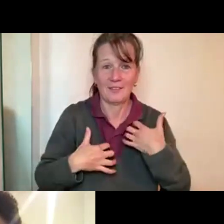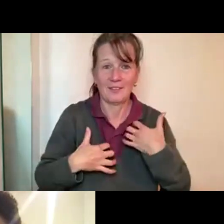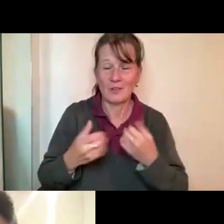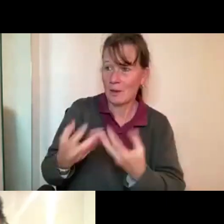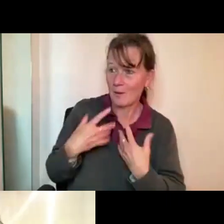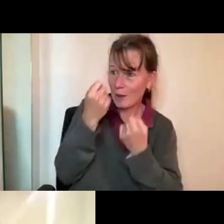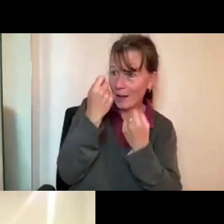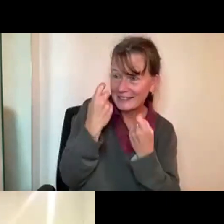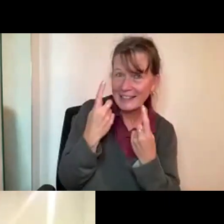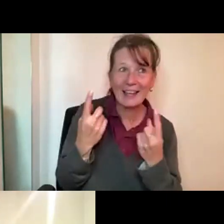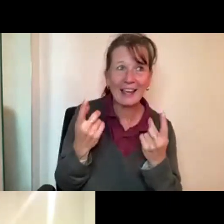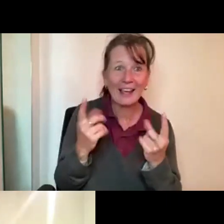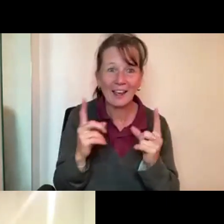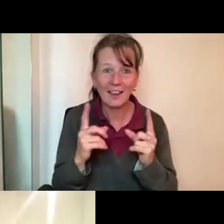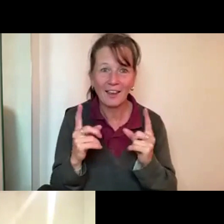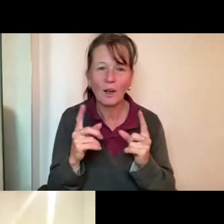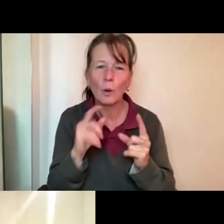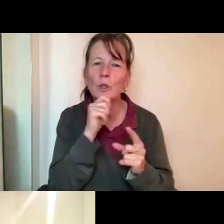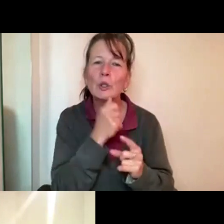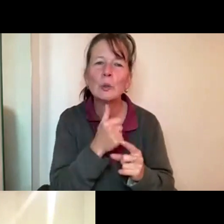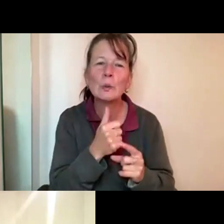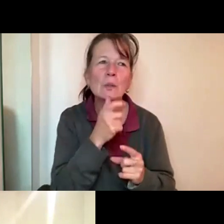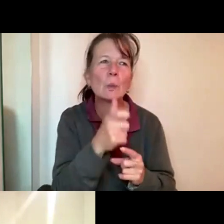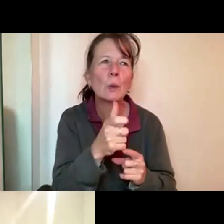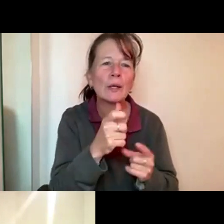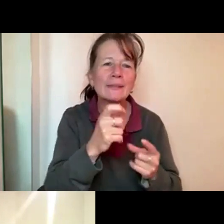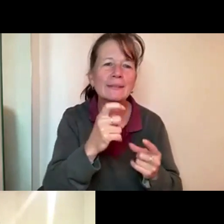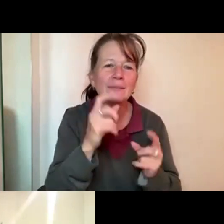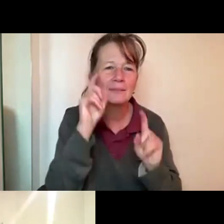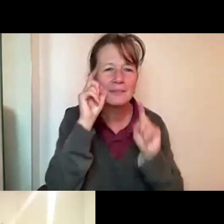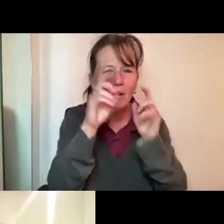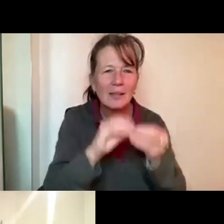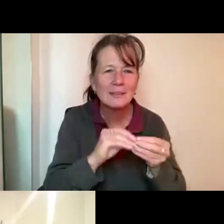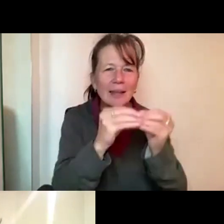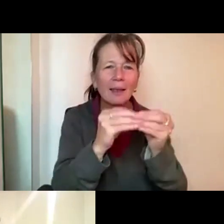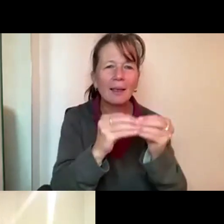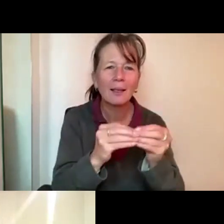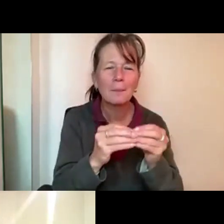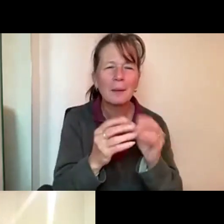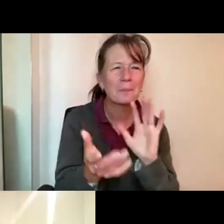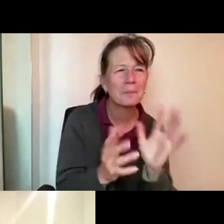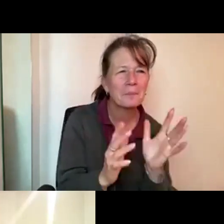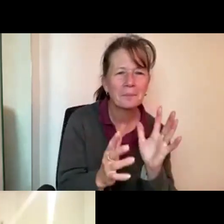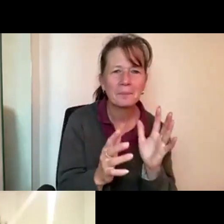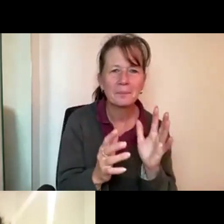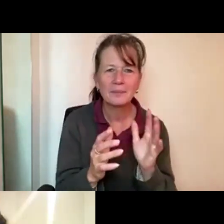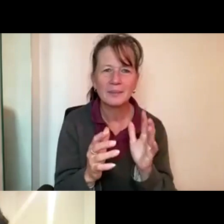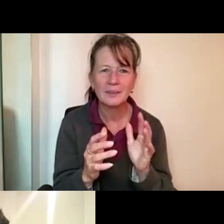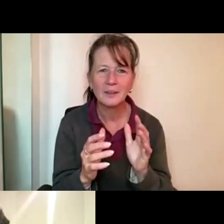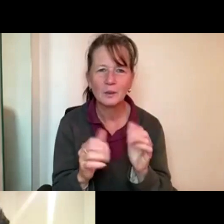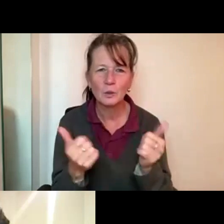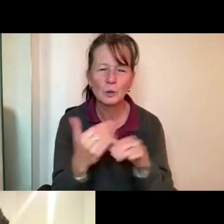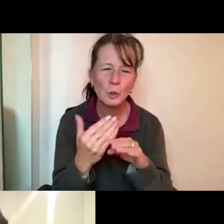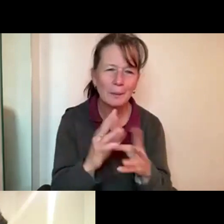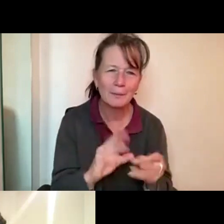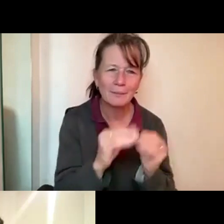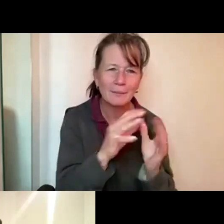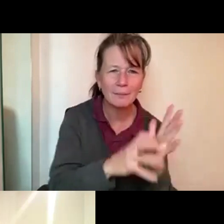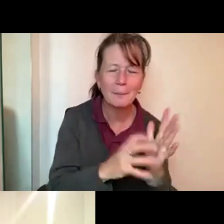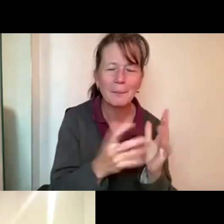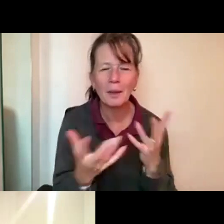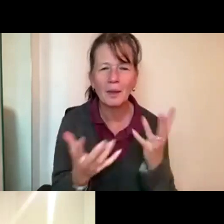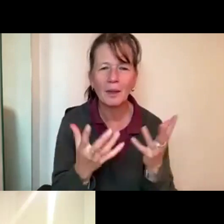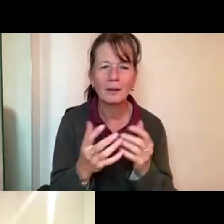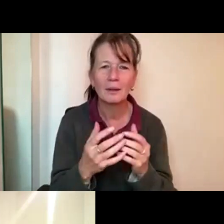of, and I'm going to use the word devising, although it doesn't mean that we've touched the text at all, because Toria had done a great job in translation. But